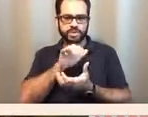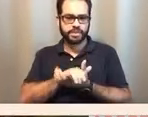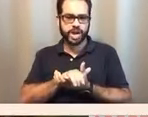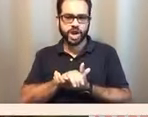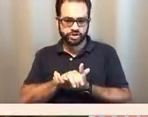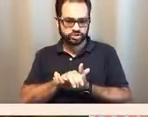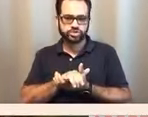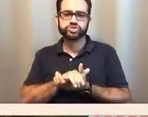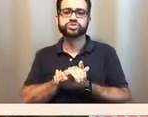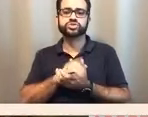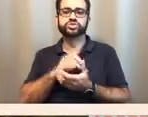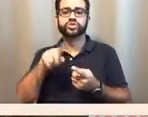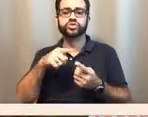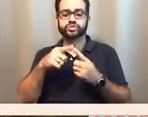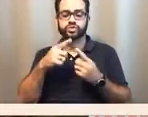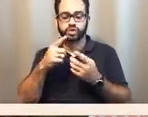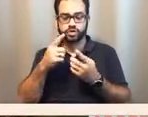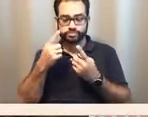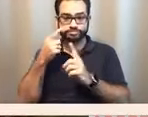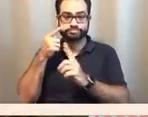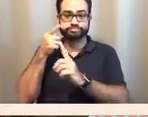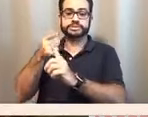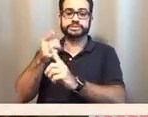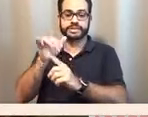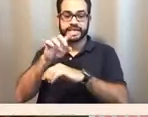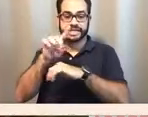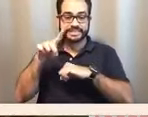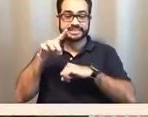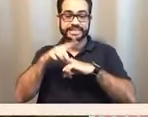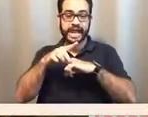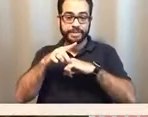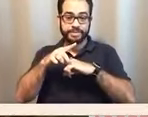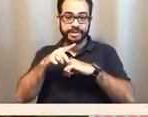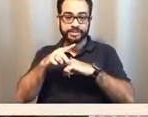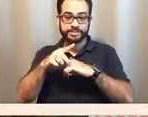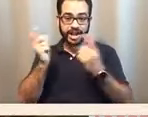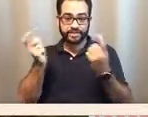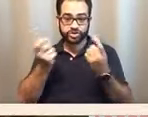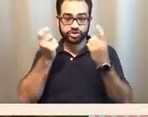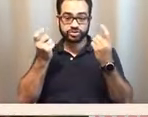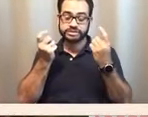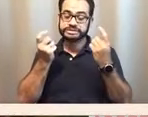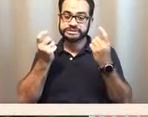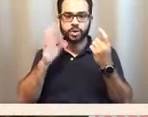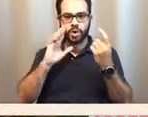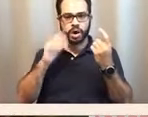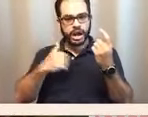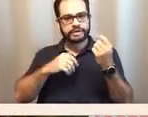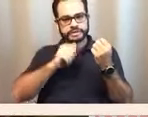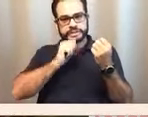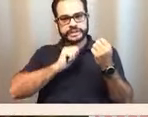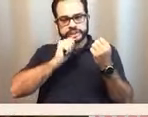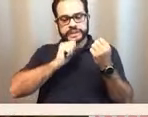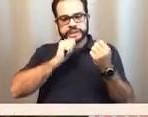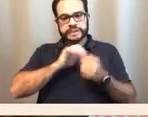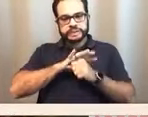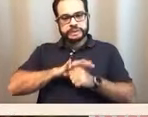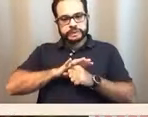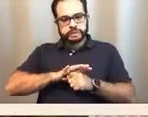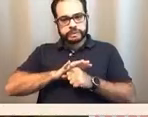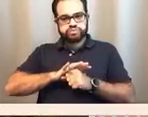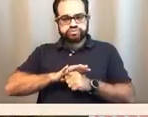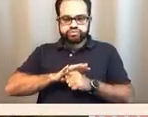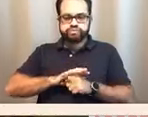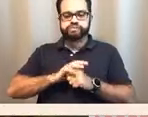that diamond stage, you're going to go through some heat. You're going to go through some pressure. You're going to go through some